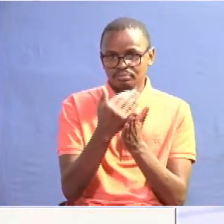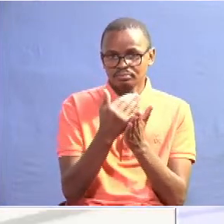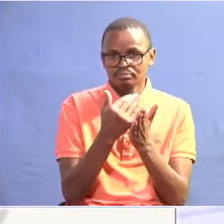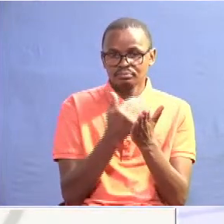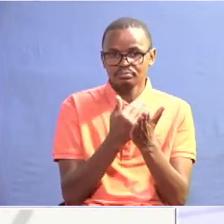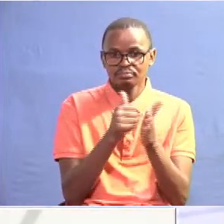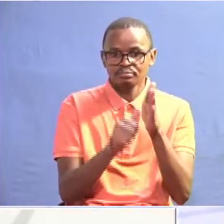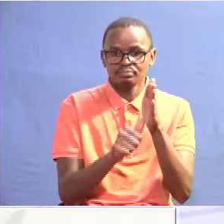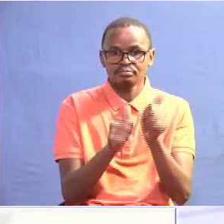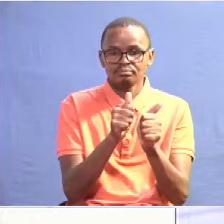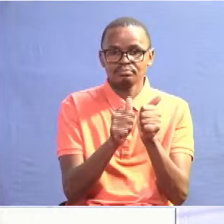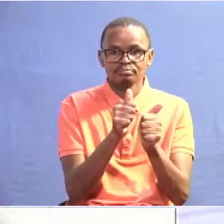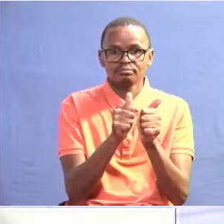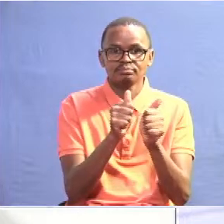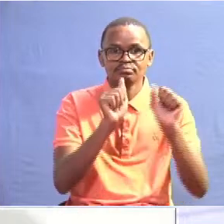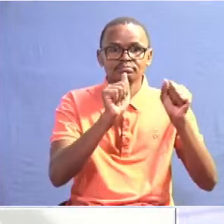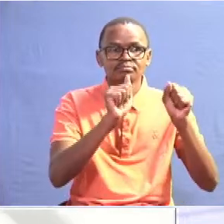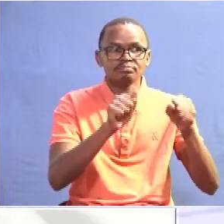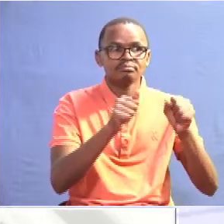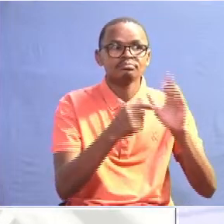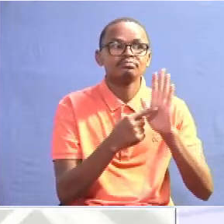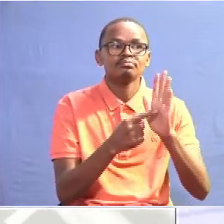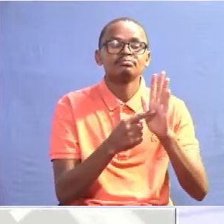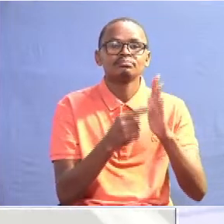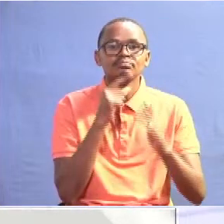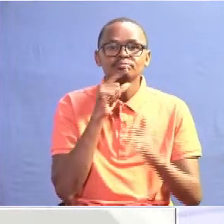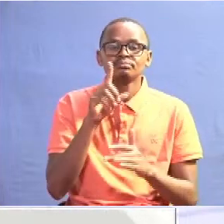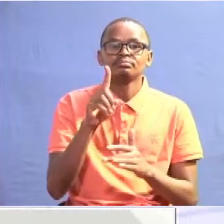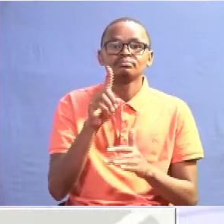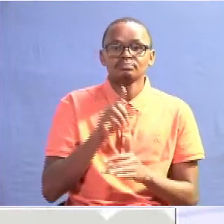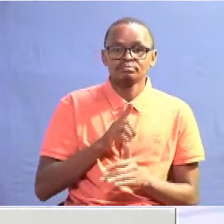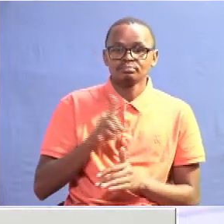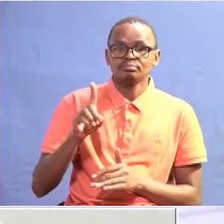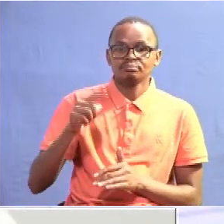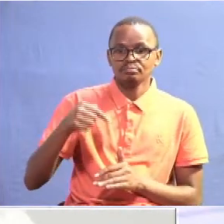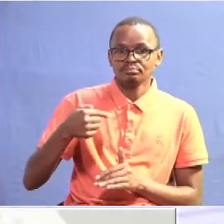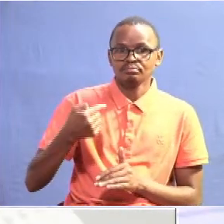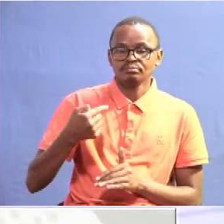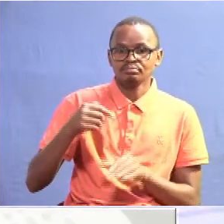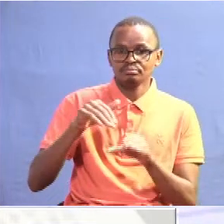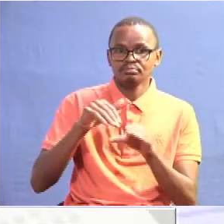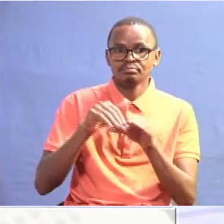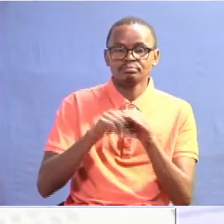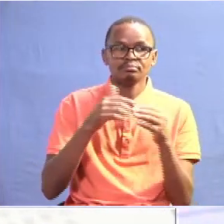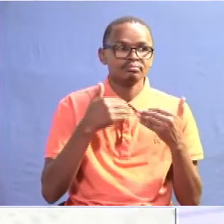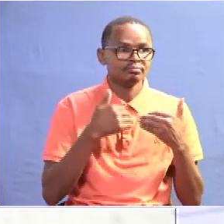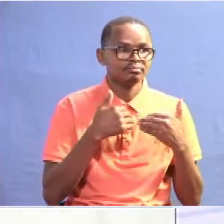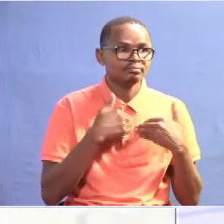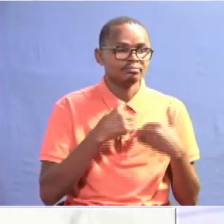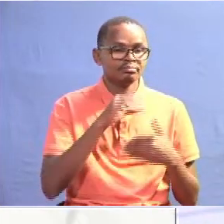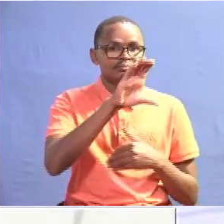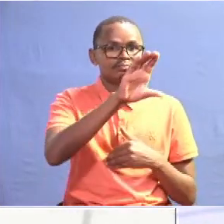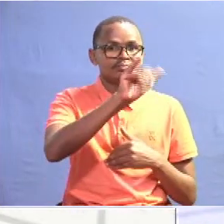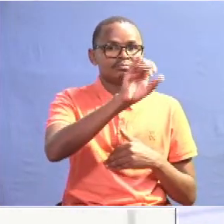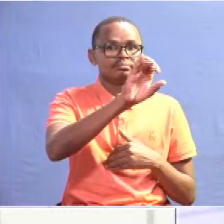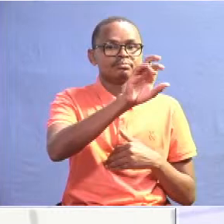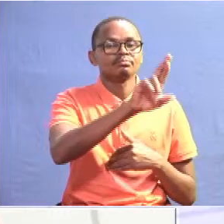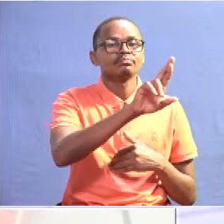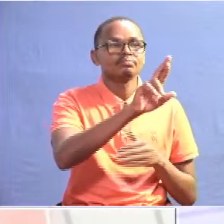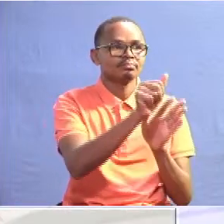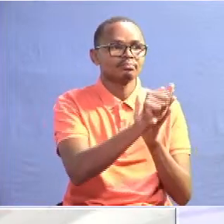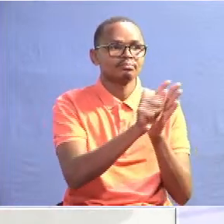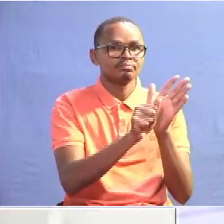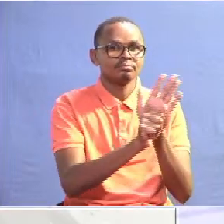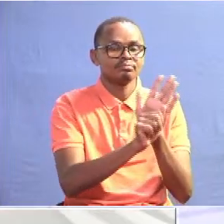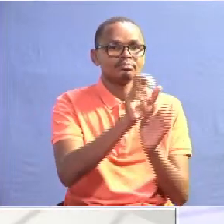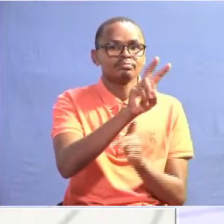under which one can express his or herself in this. And we have the Cybercrime Act